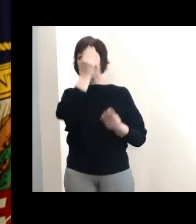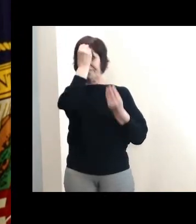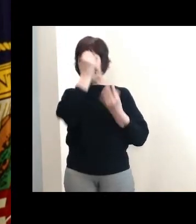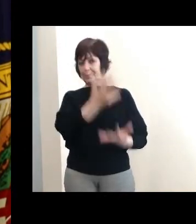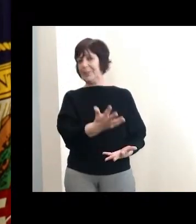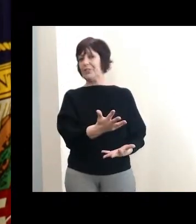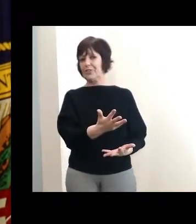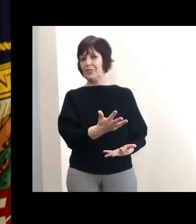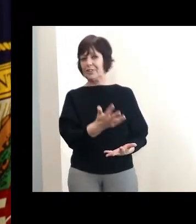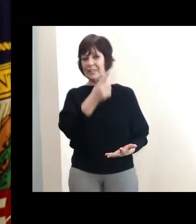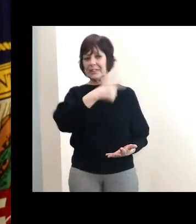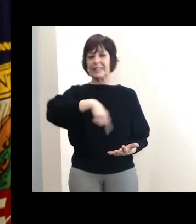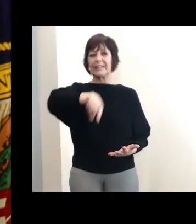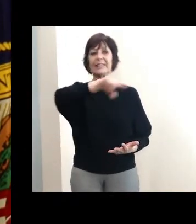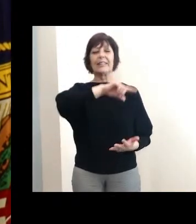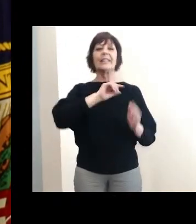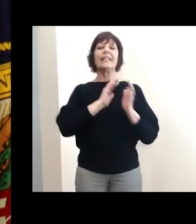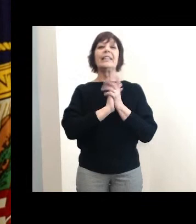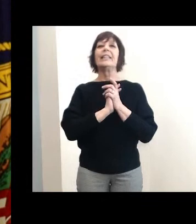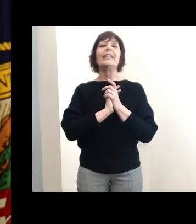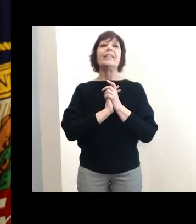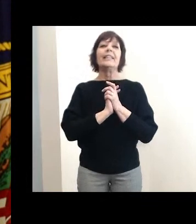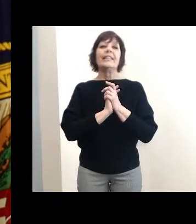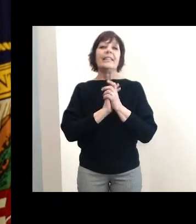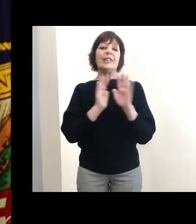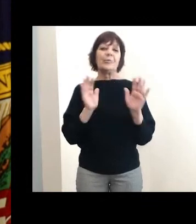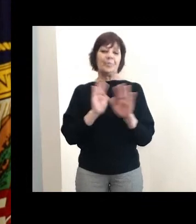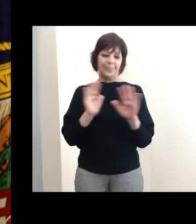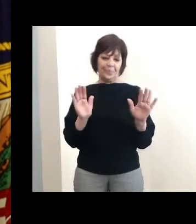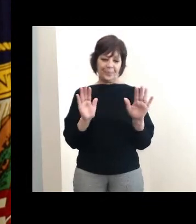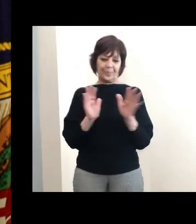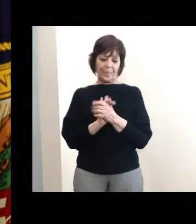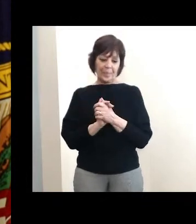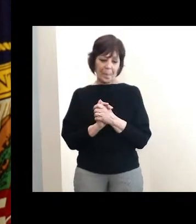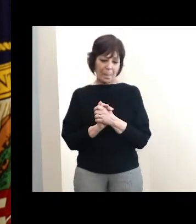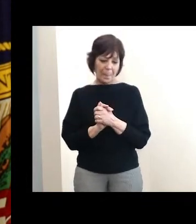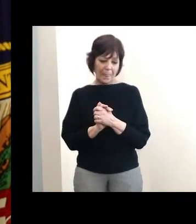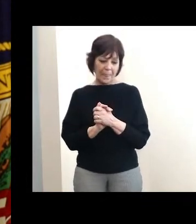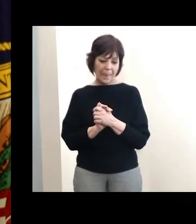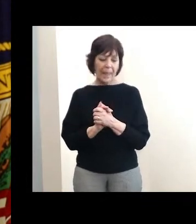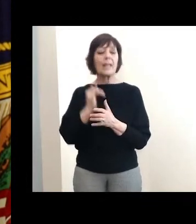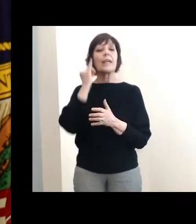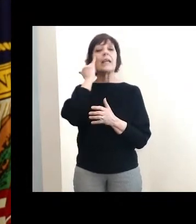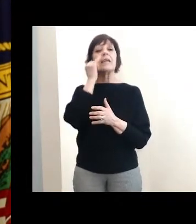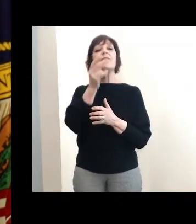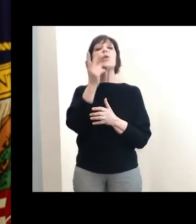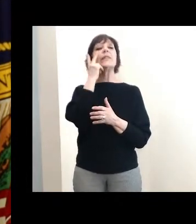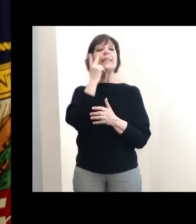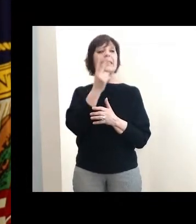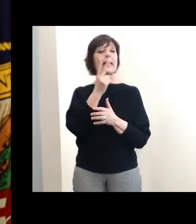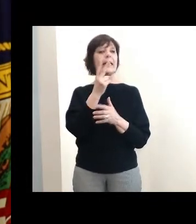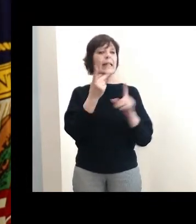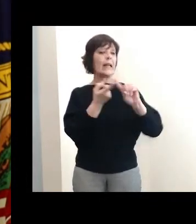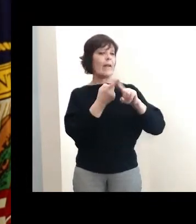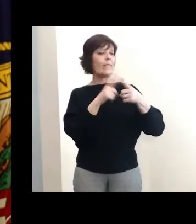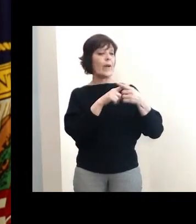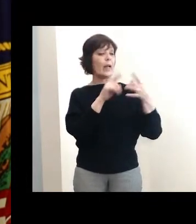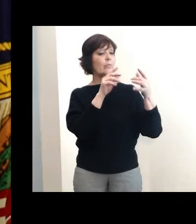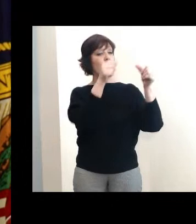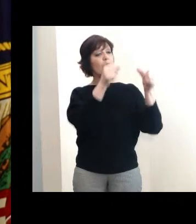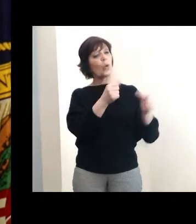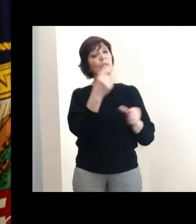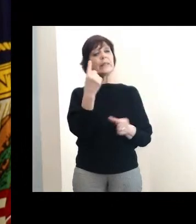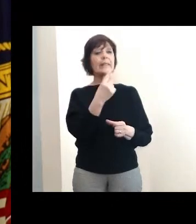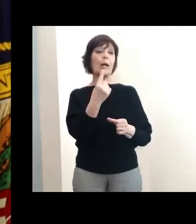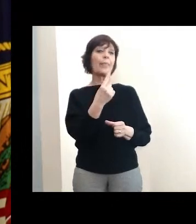convention center and the Delavan-Grider site this past weekend. If you see it from a friend on social media, if Aunt